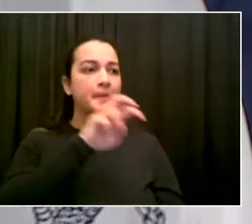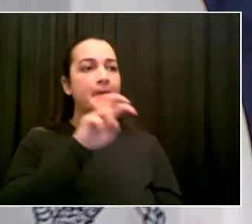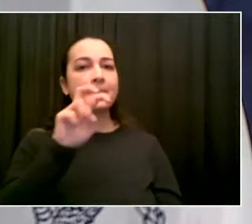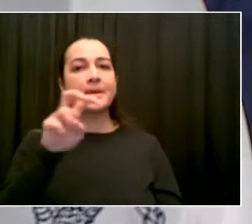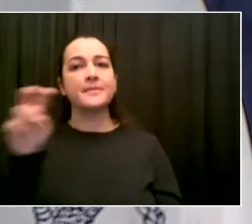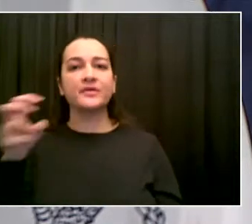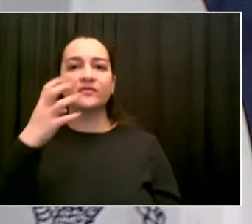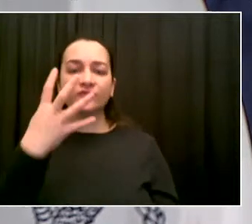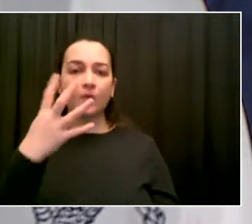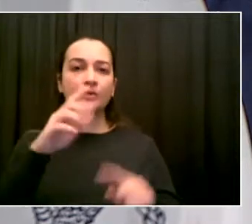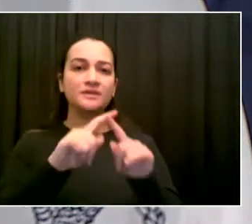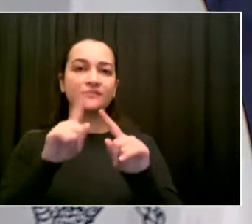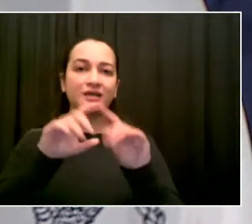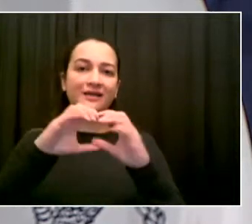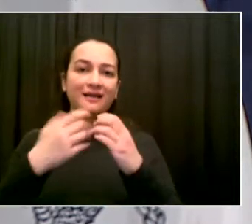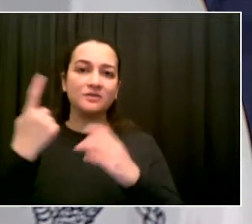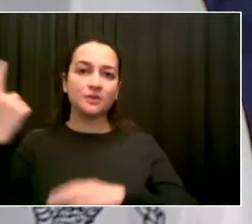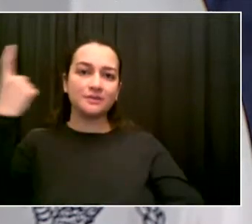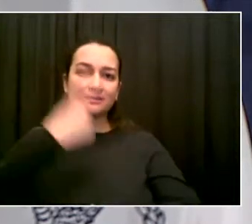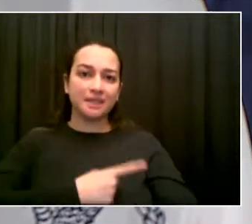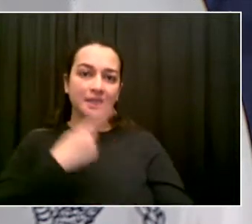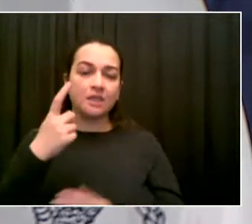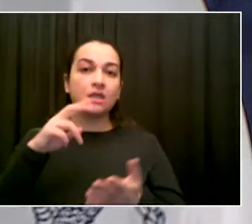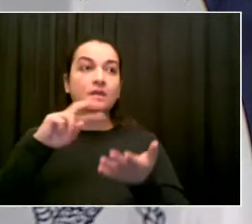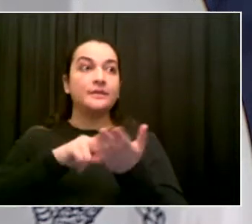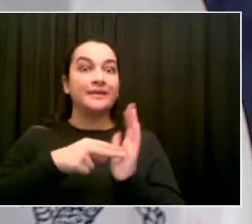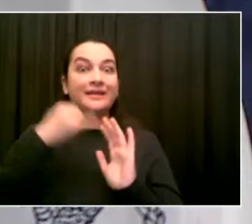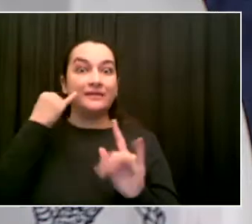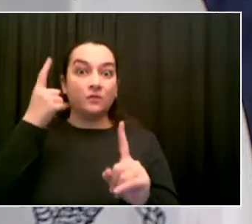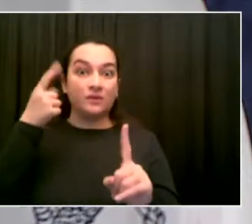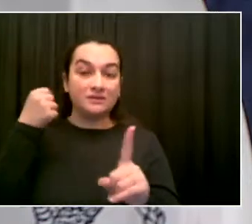to quarantine? Go ahead, Dr. Varma.